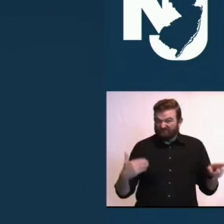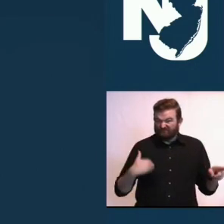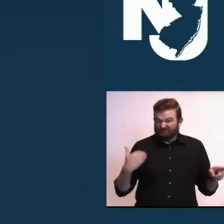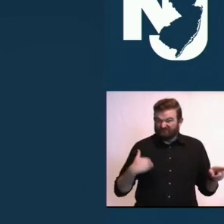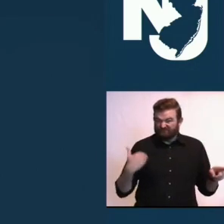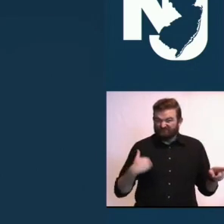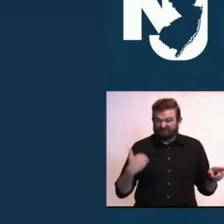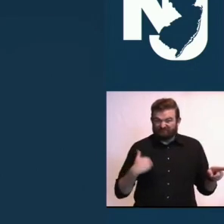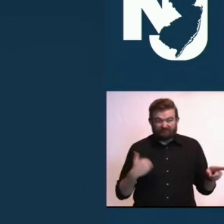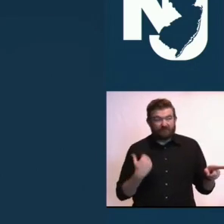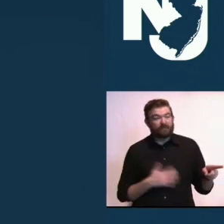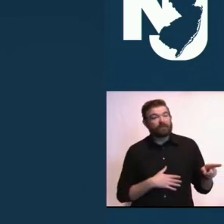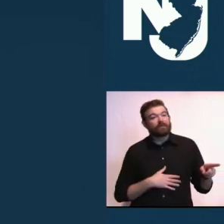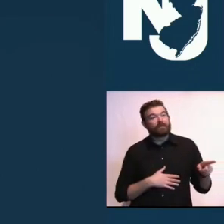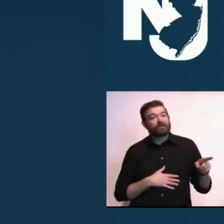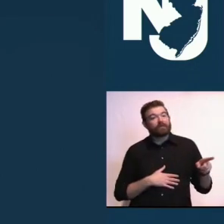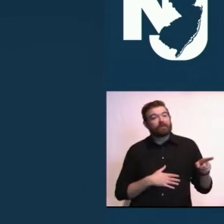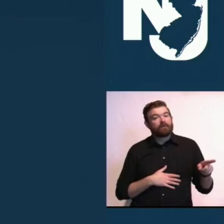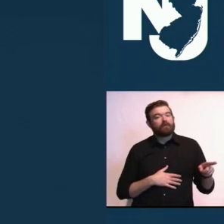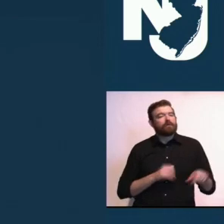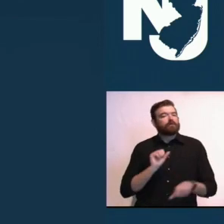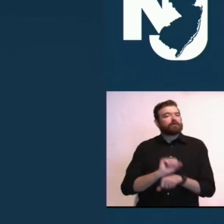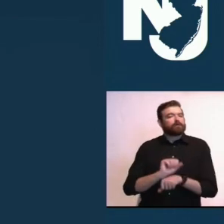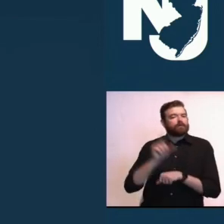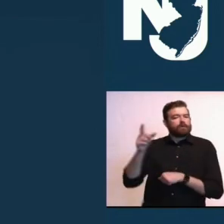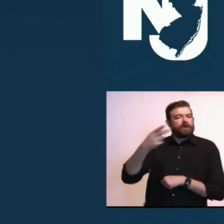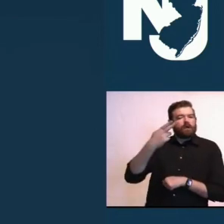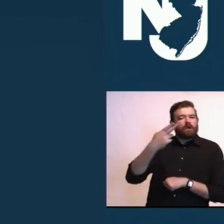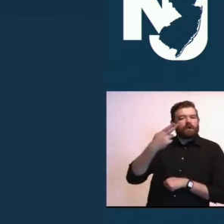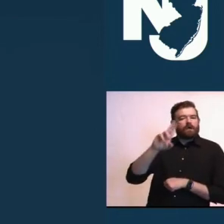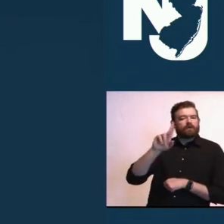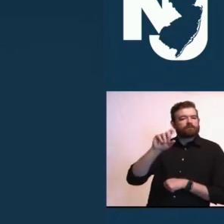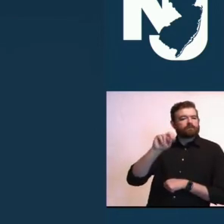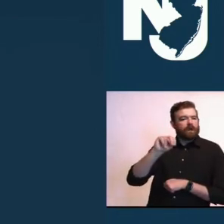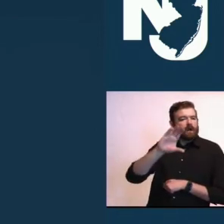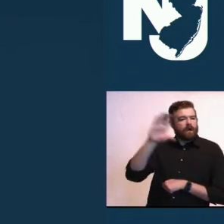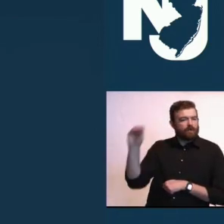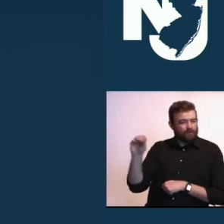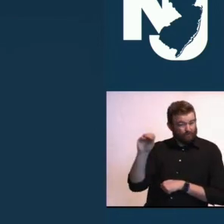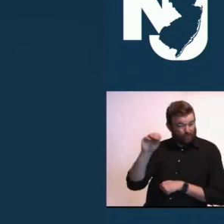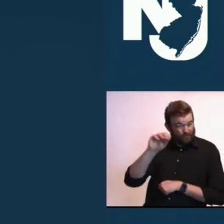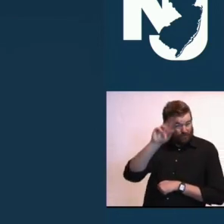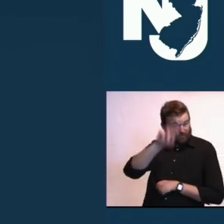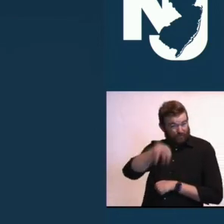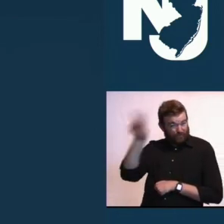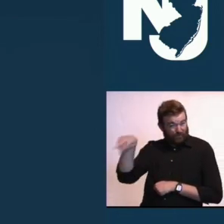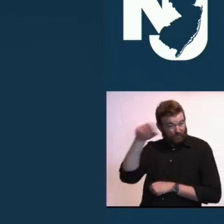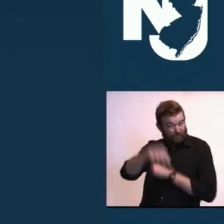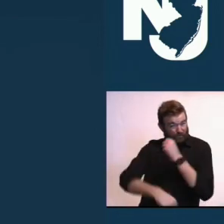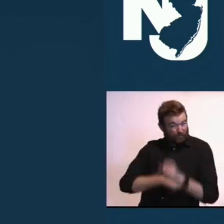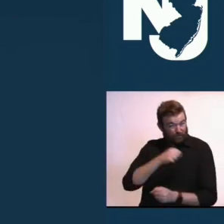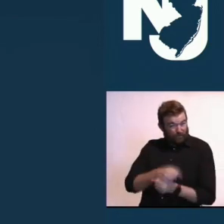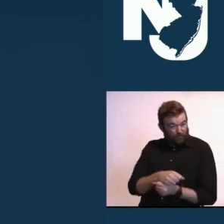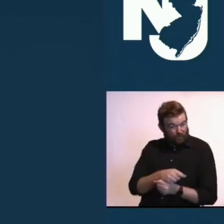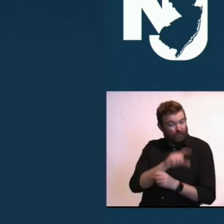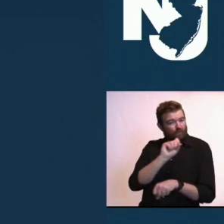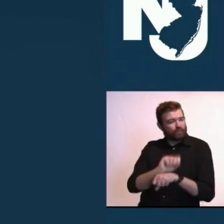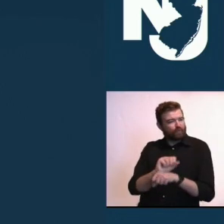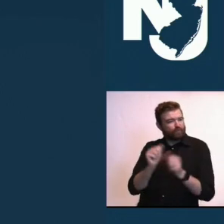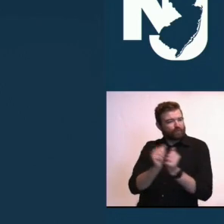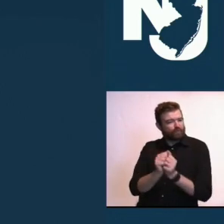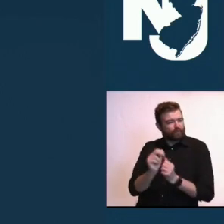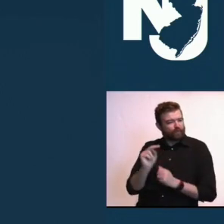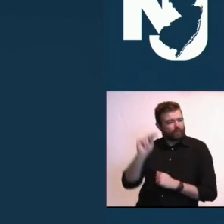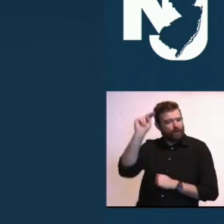Lieutenant Vogel served the Hudson County community for over 22 years, including service with the North Bergen Emergency Medical